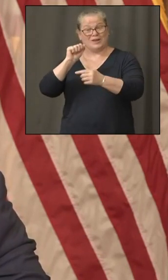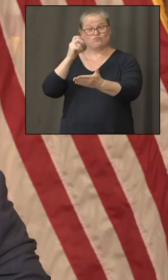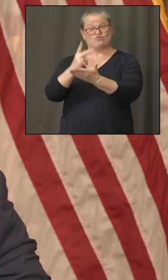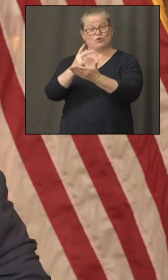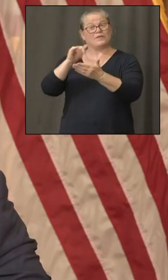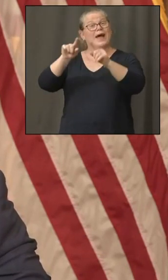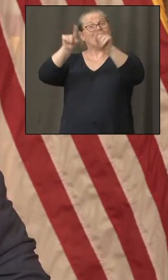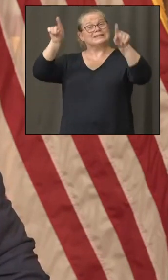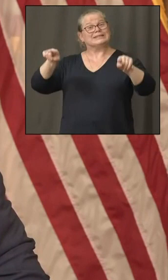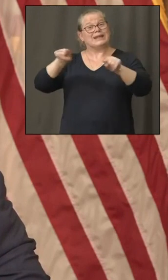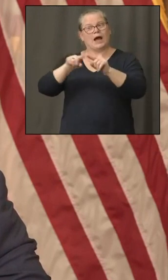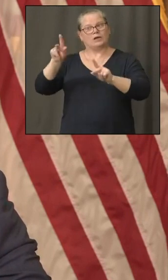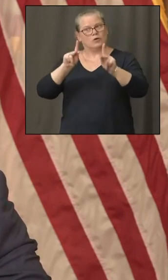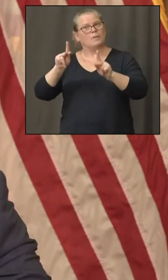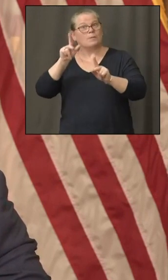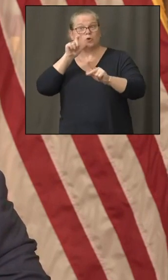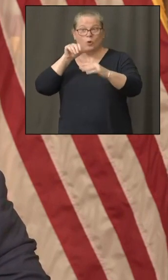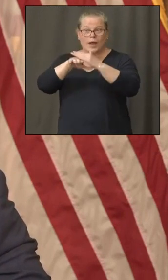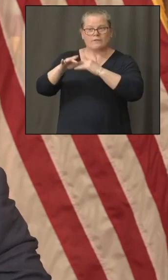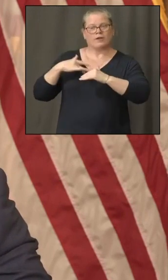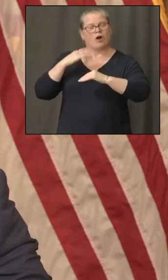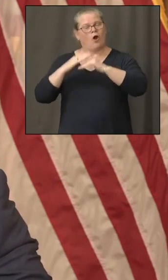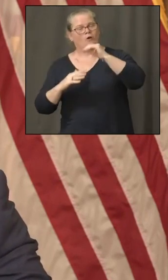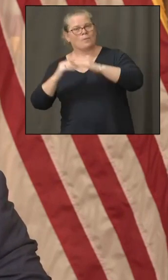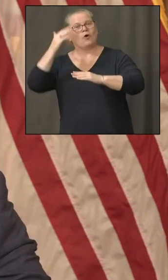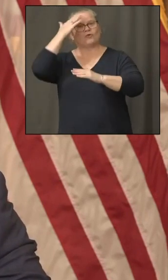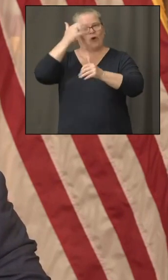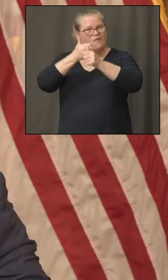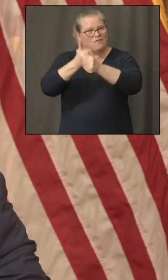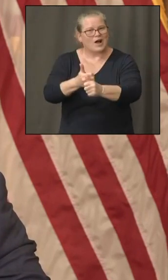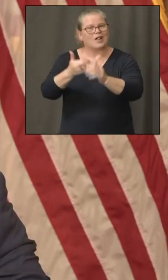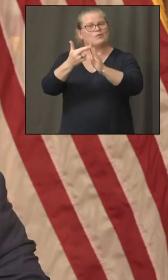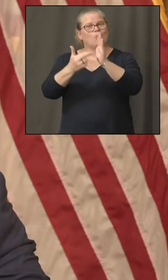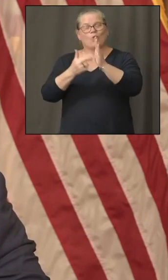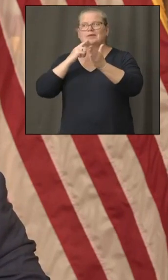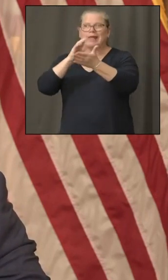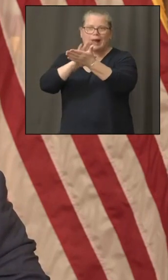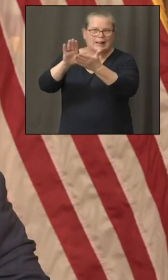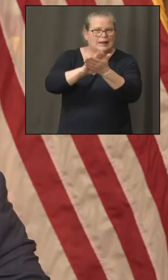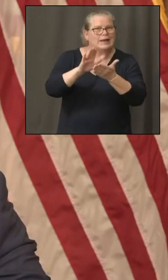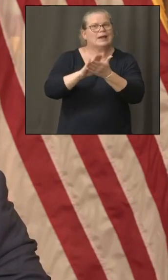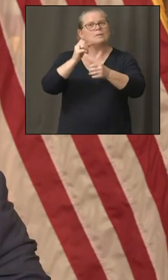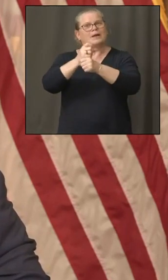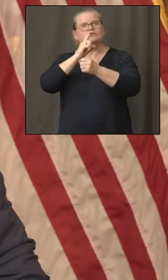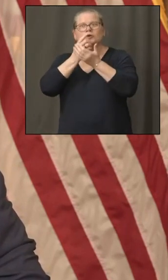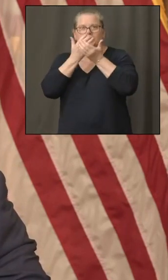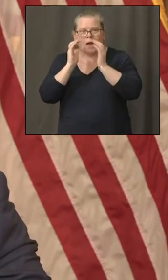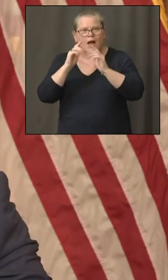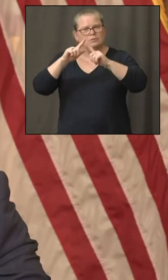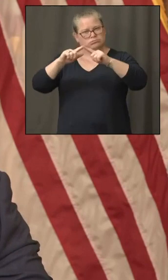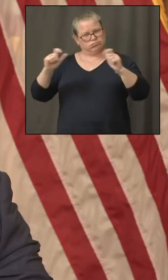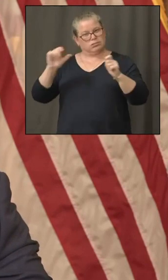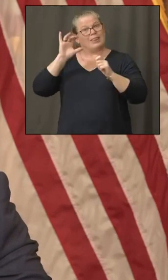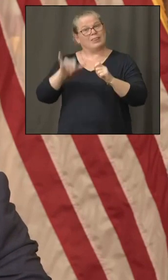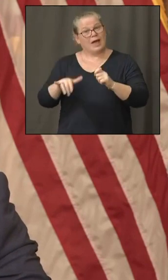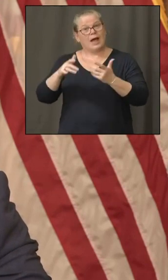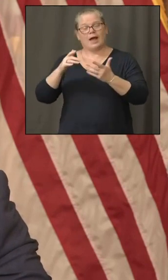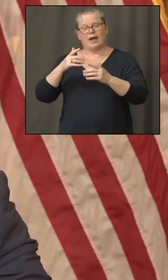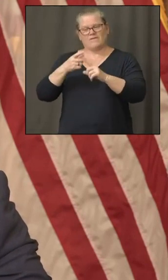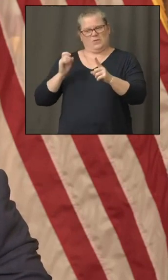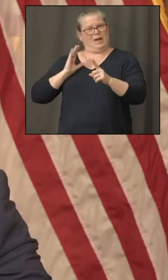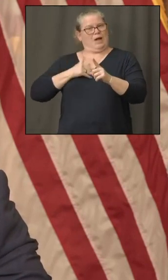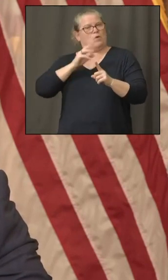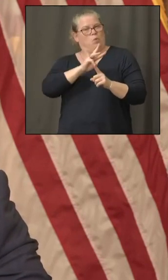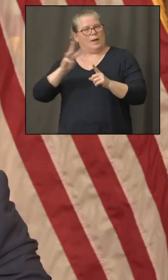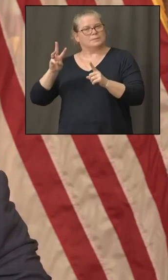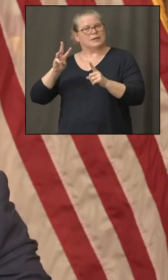Connecticut. I know we've gone through, and you can look up and see all of the entities that are self-certified under our website.